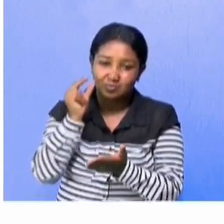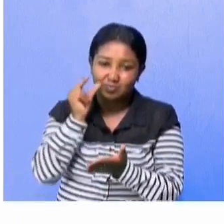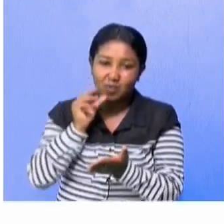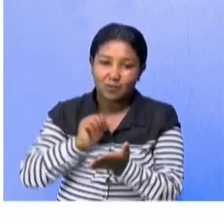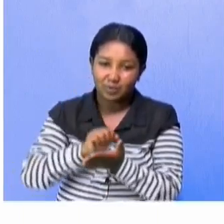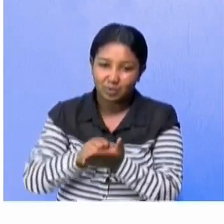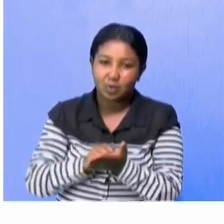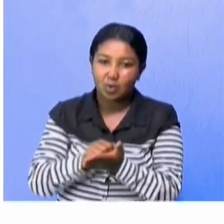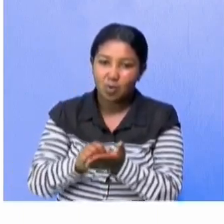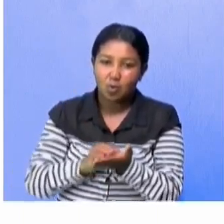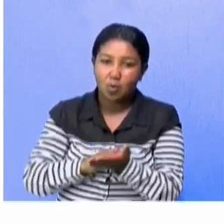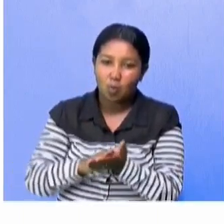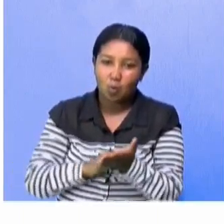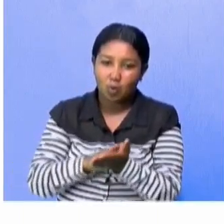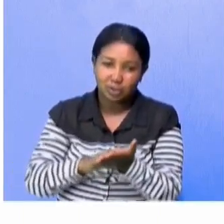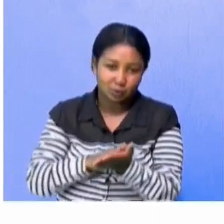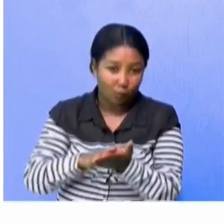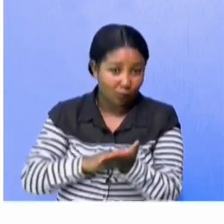the coffee beans